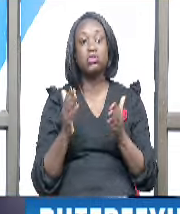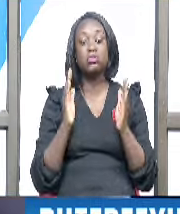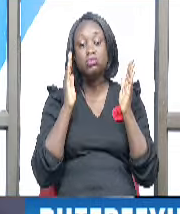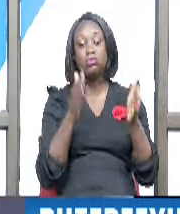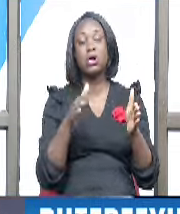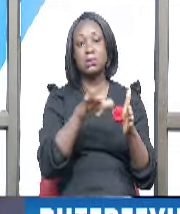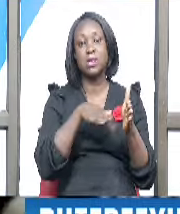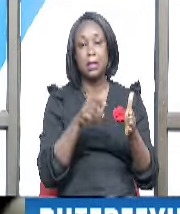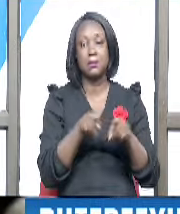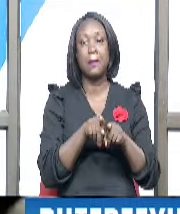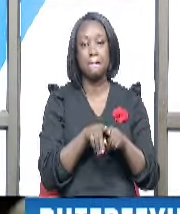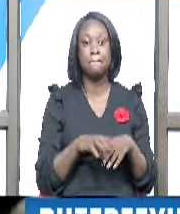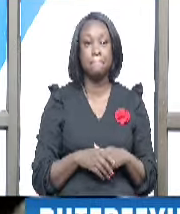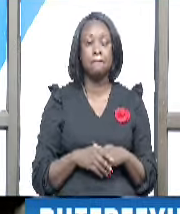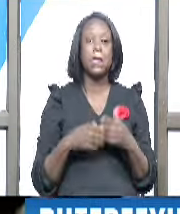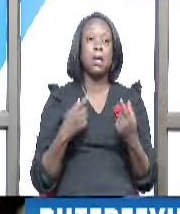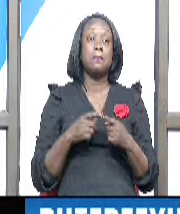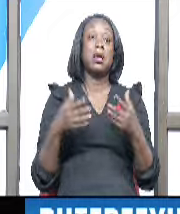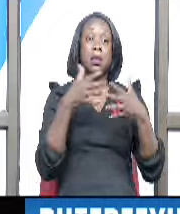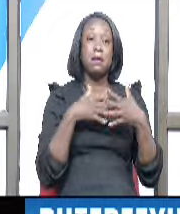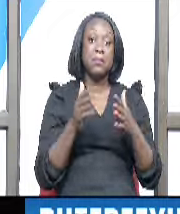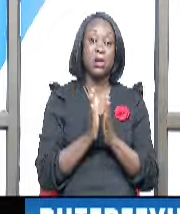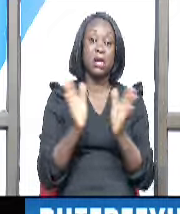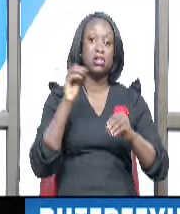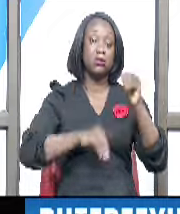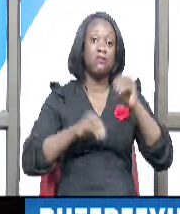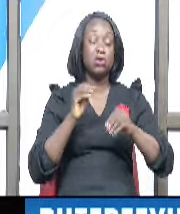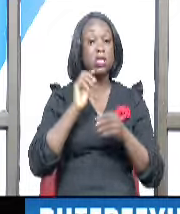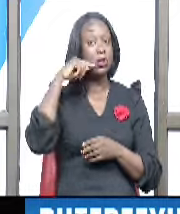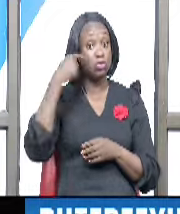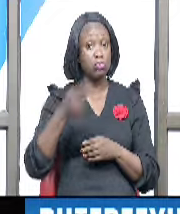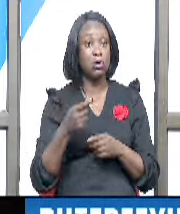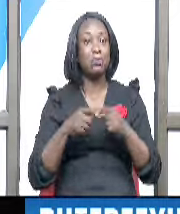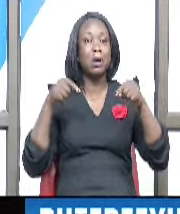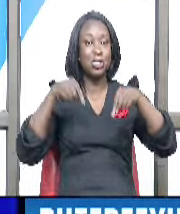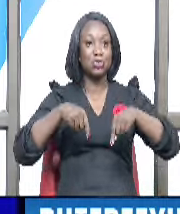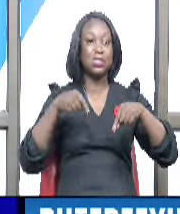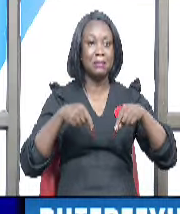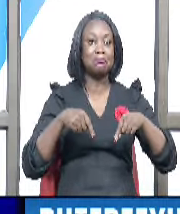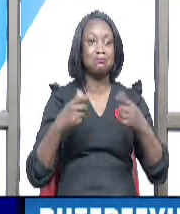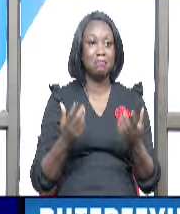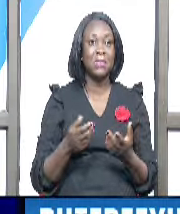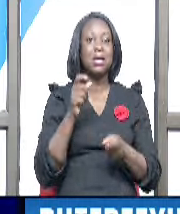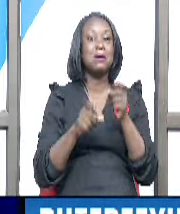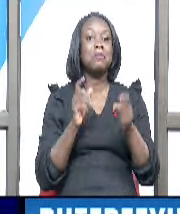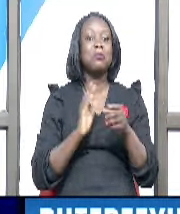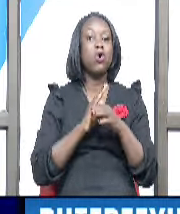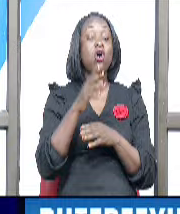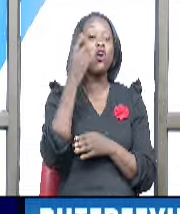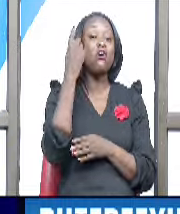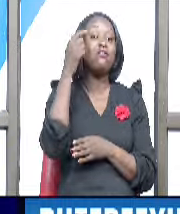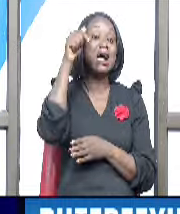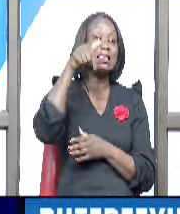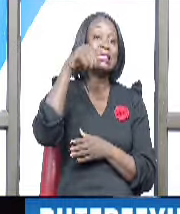forward. Newankubadde okulonda okw'olukale mu ggwanga erya Amerika kwa lunaku lwankya, naye we butuukidde olwaleero ng'abantu abasoba mu bukadde 7